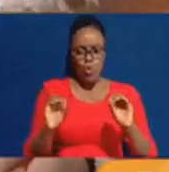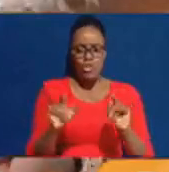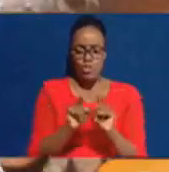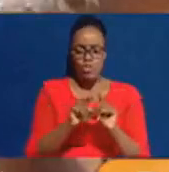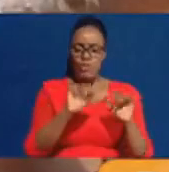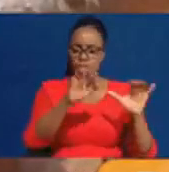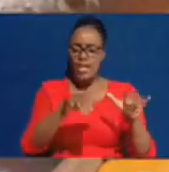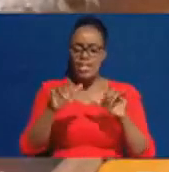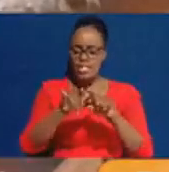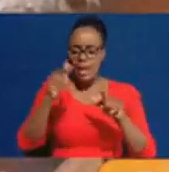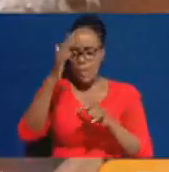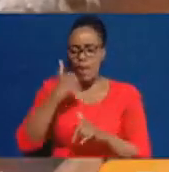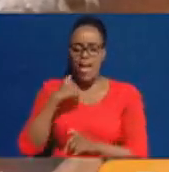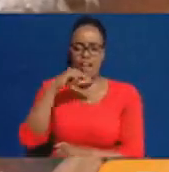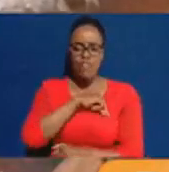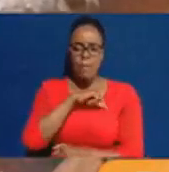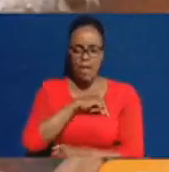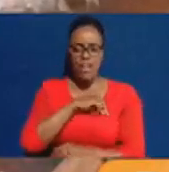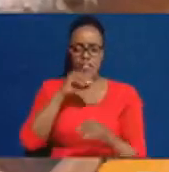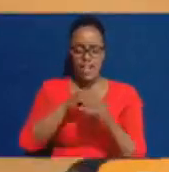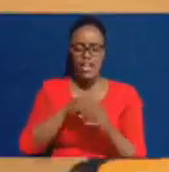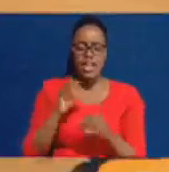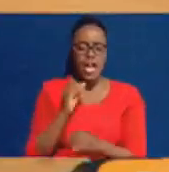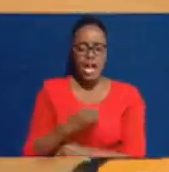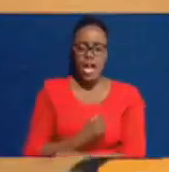maana unaleta manufaa katika ile mimea yetu.